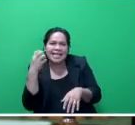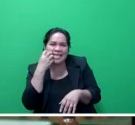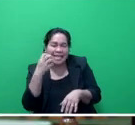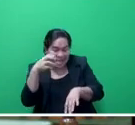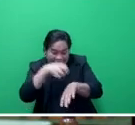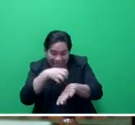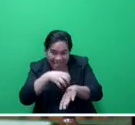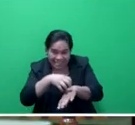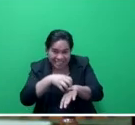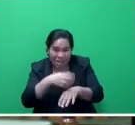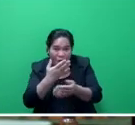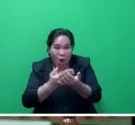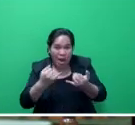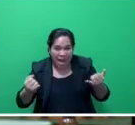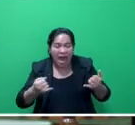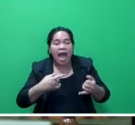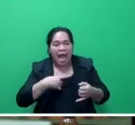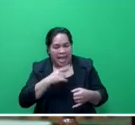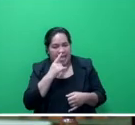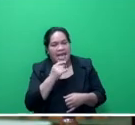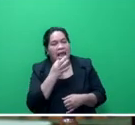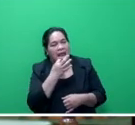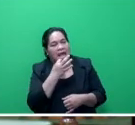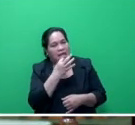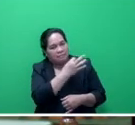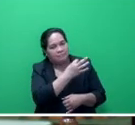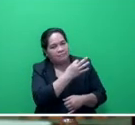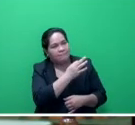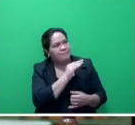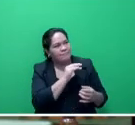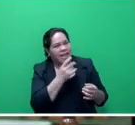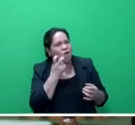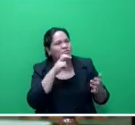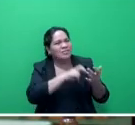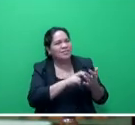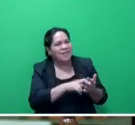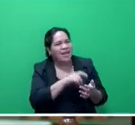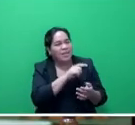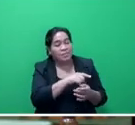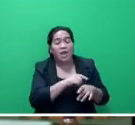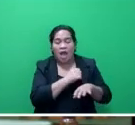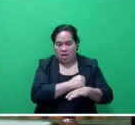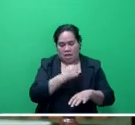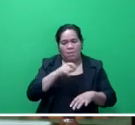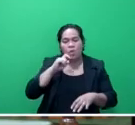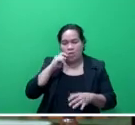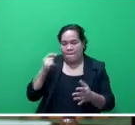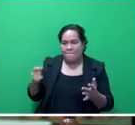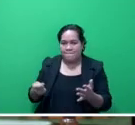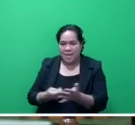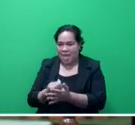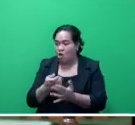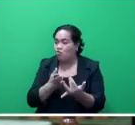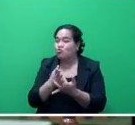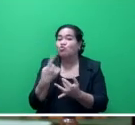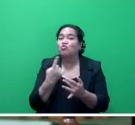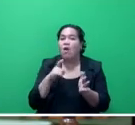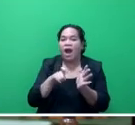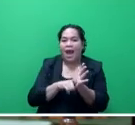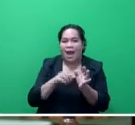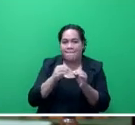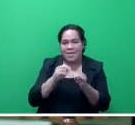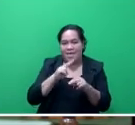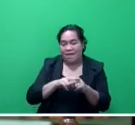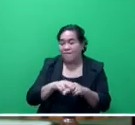VT Card. At the moment there's an upfront cost and a monthly fee. We will pay for that through the RBF and I can advertise my